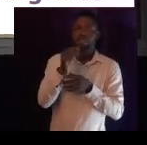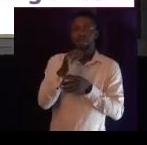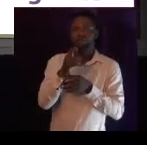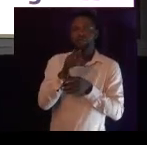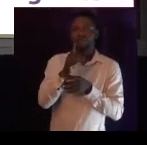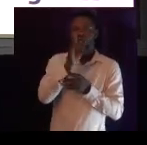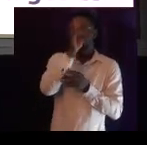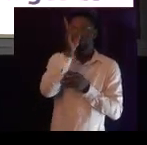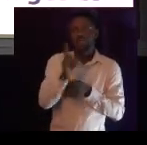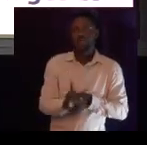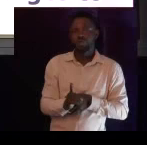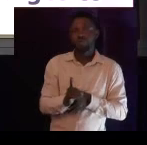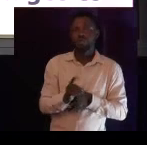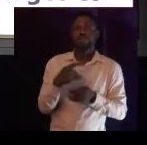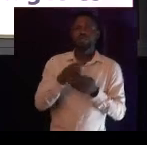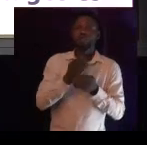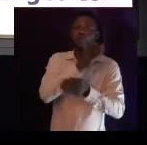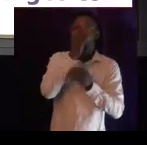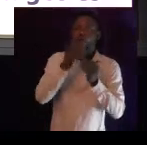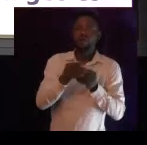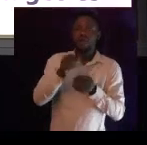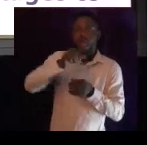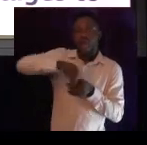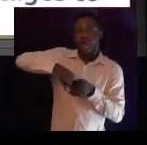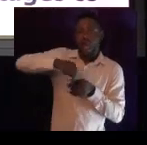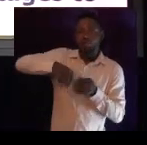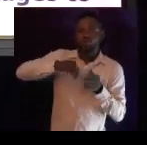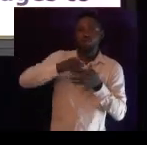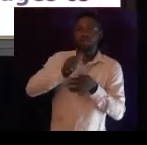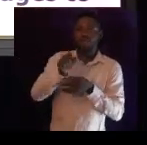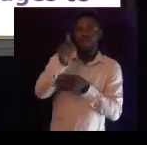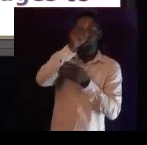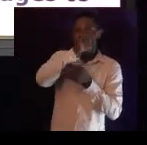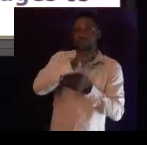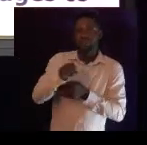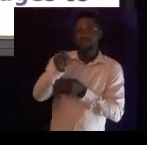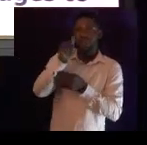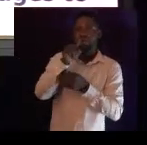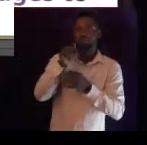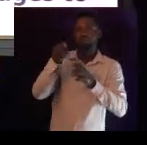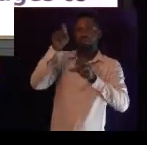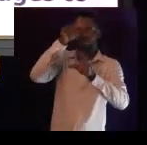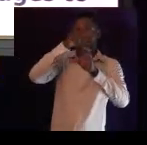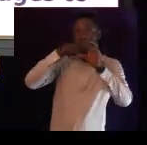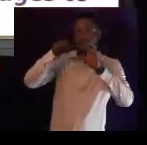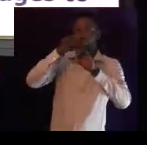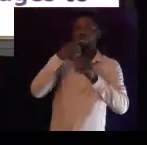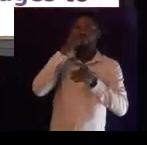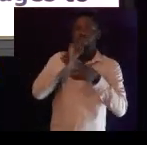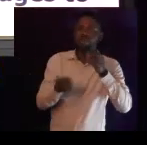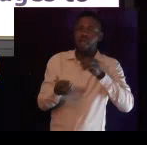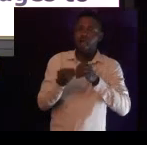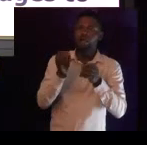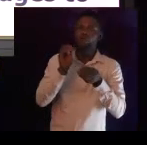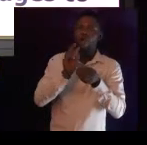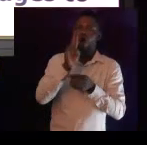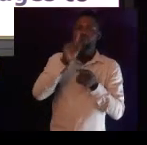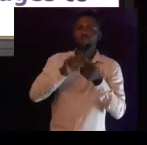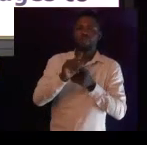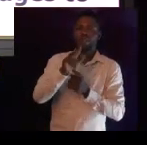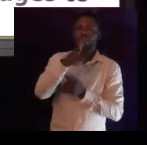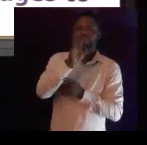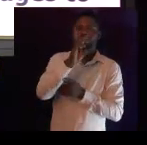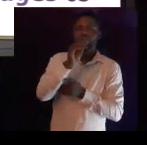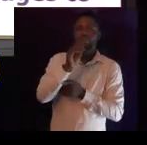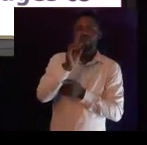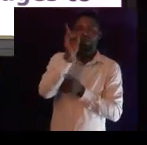terms of degrees, then the whole angle in a circle must add up to 360 degrees. So at